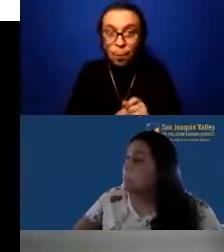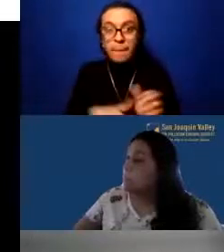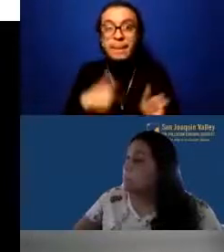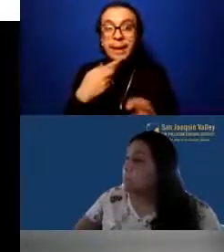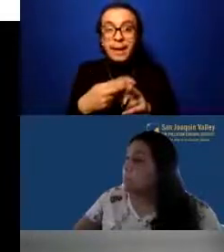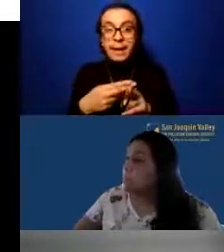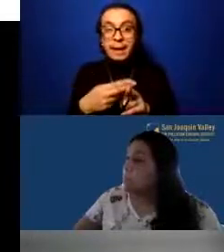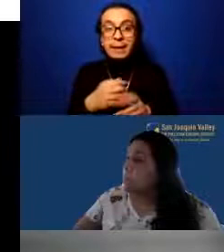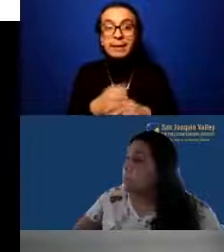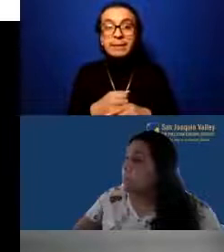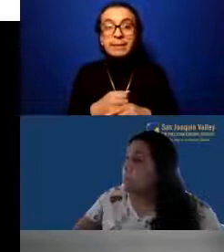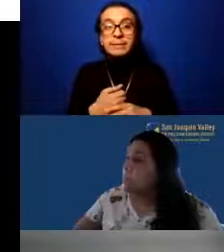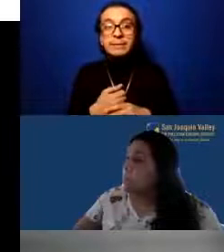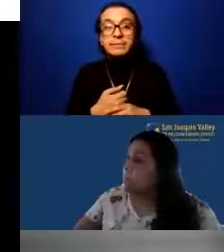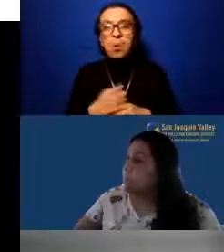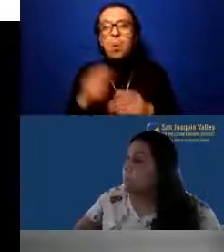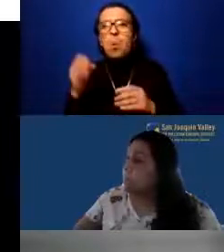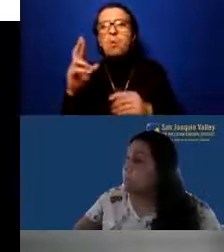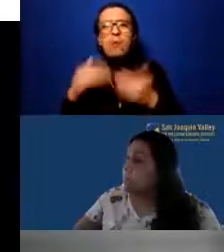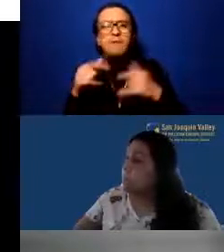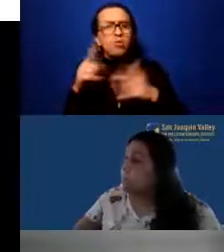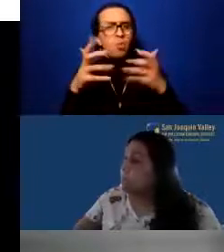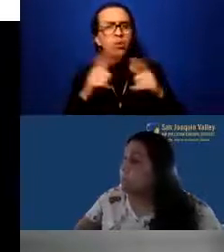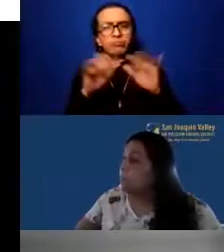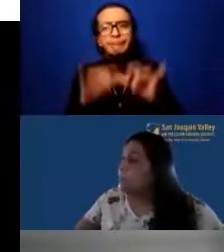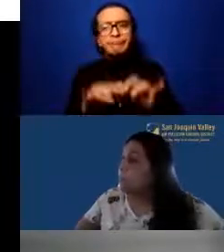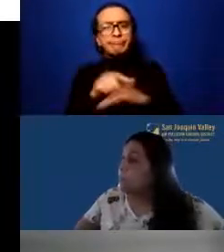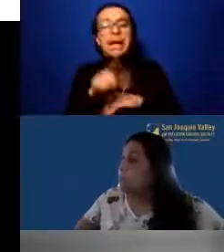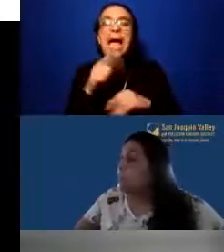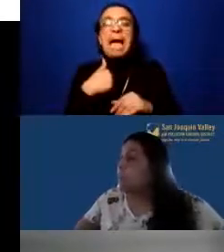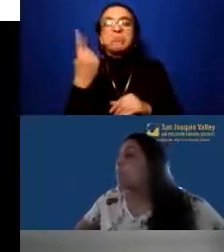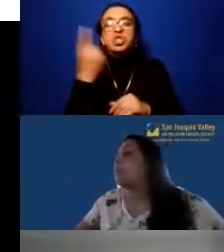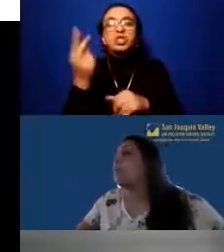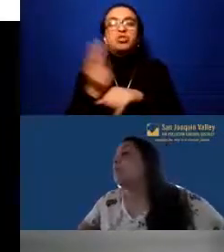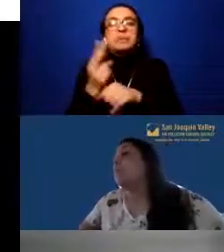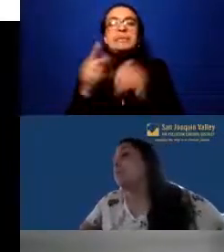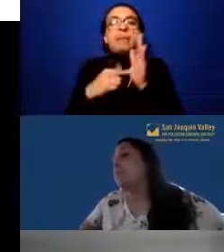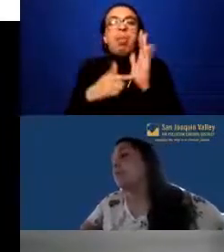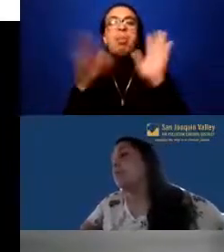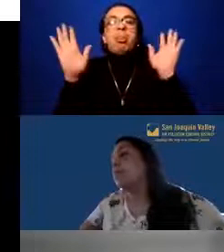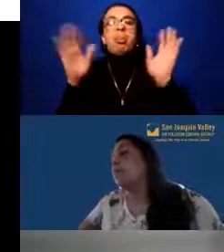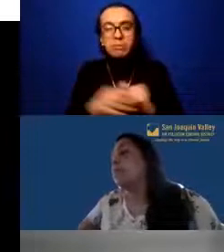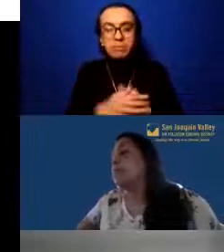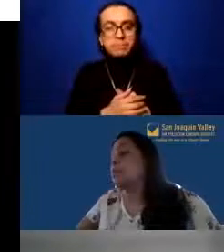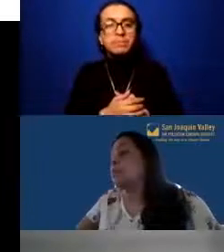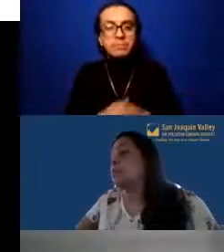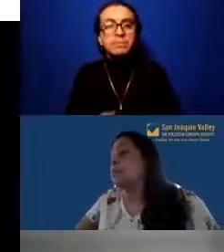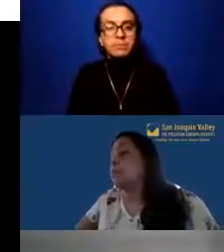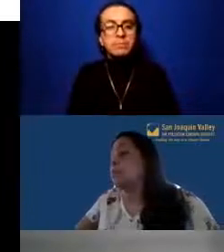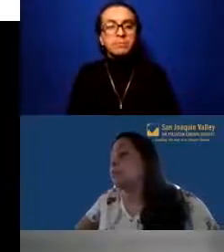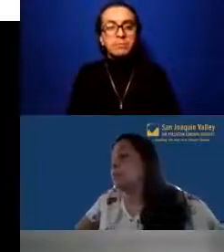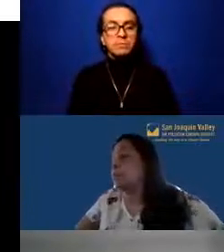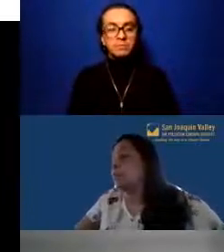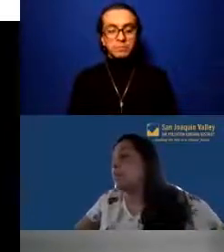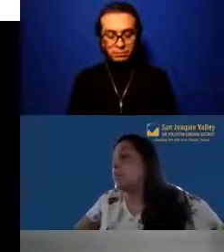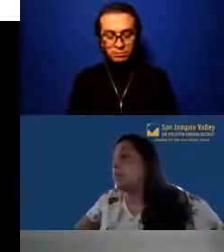is Marisela, or whatever message you would like to send in that moment. I'm just sharing you a message that you could send, or you could also